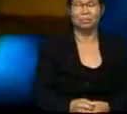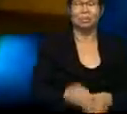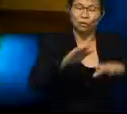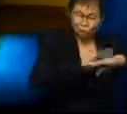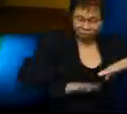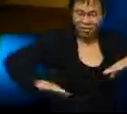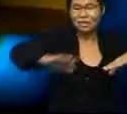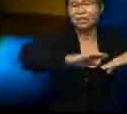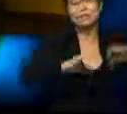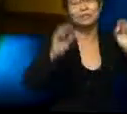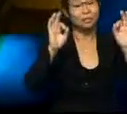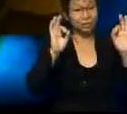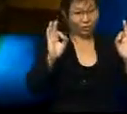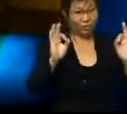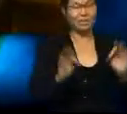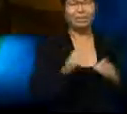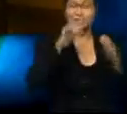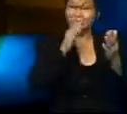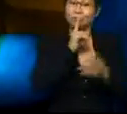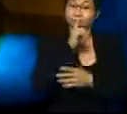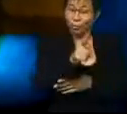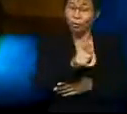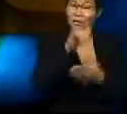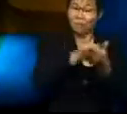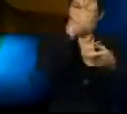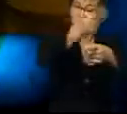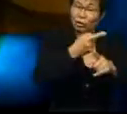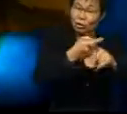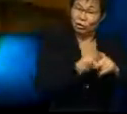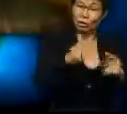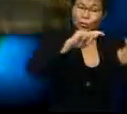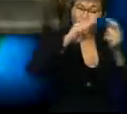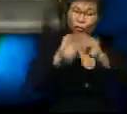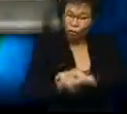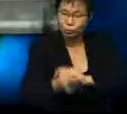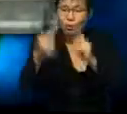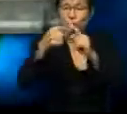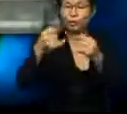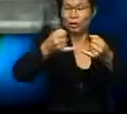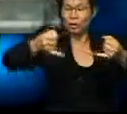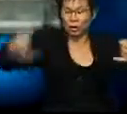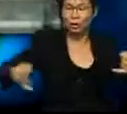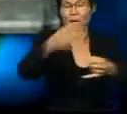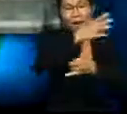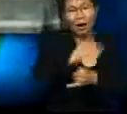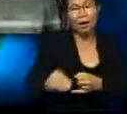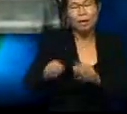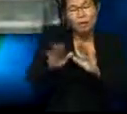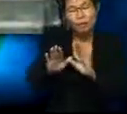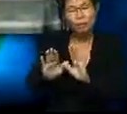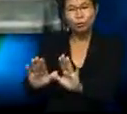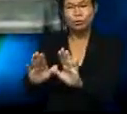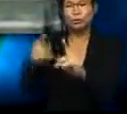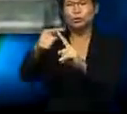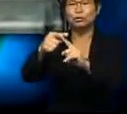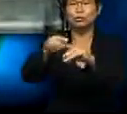of course. Yep, that's right. From the transformer to the cables and whoosh